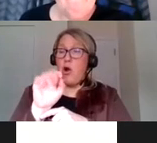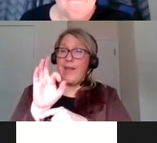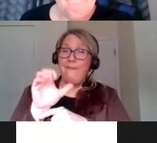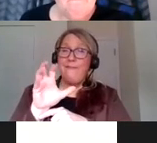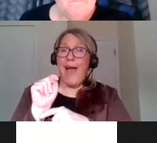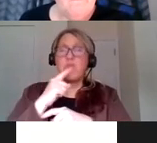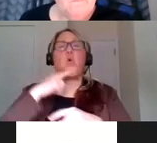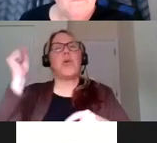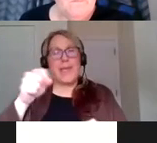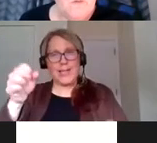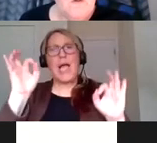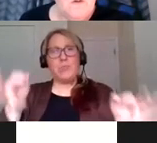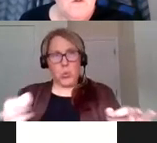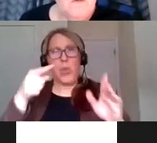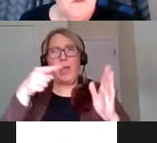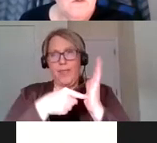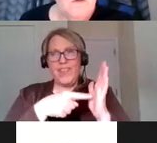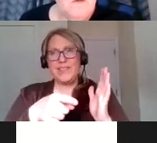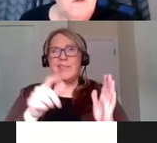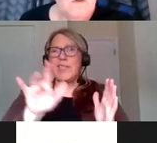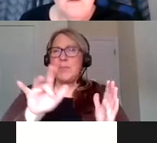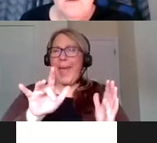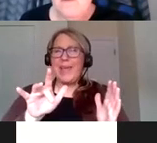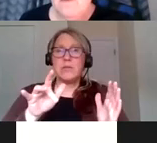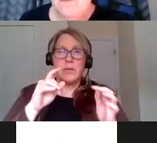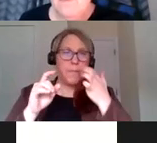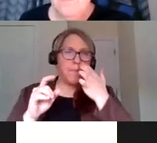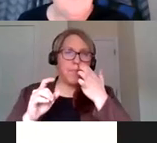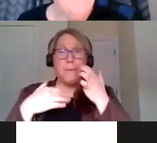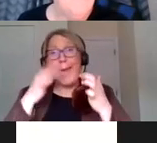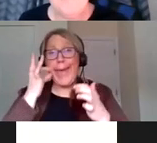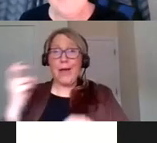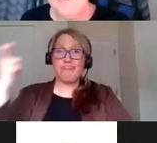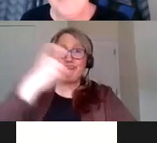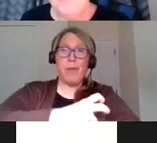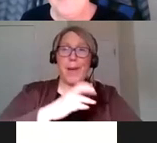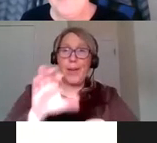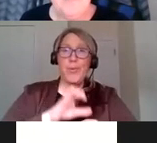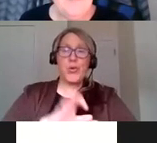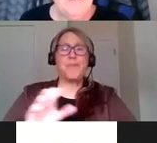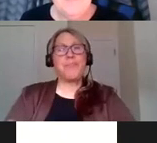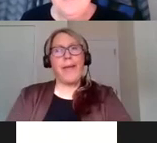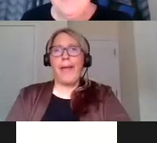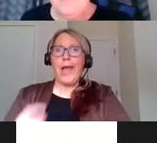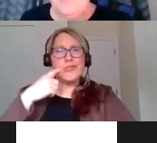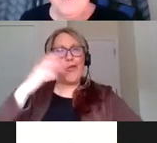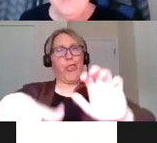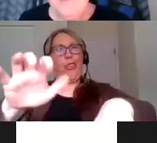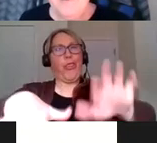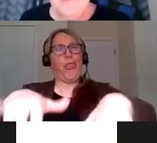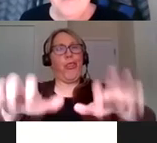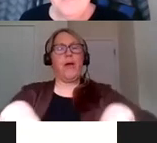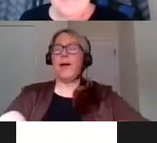Yep. I mean, we still, my cat's on the computer. See, she just typed something in the chat that was just